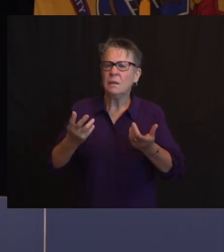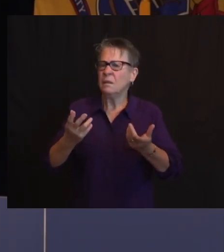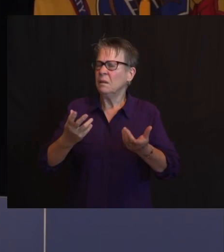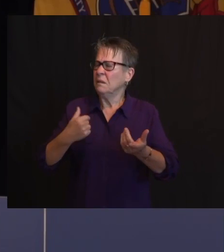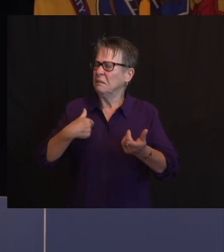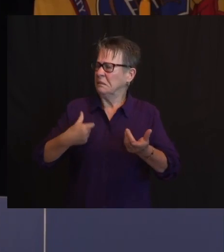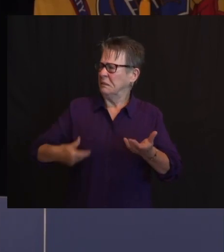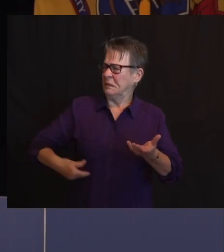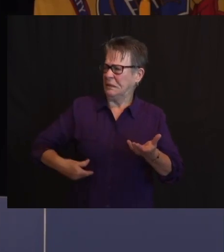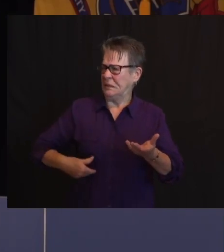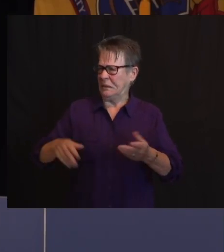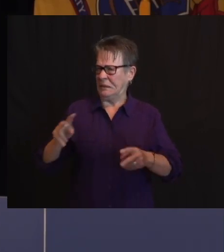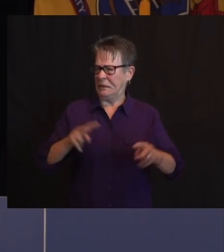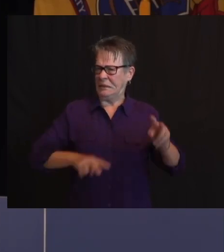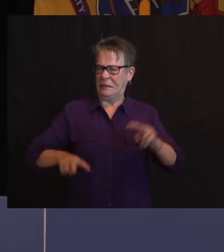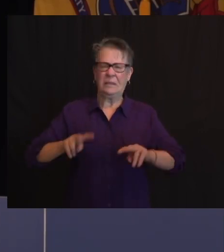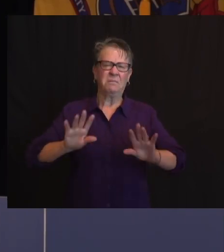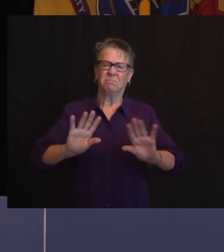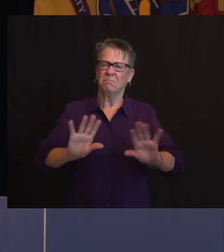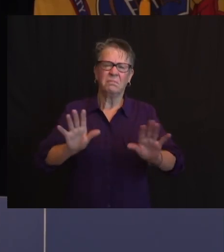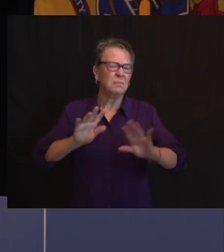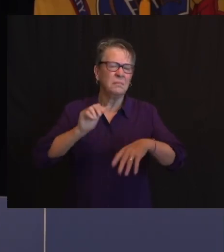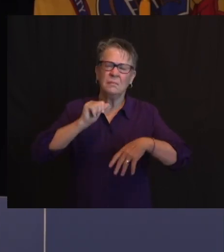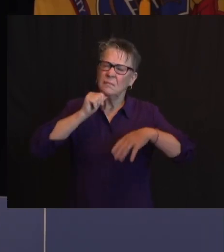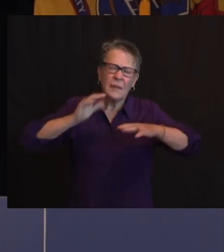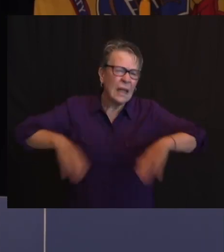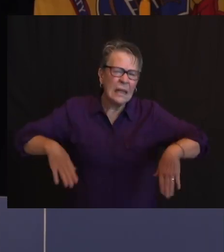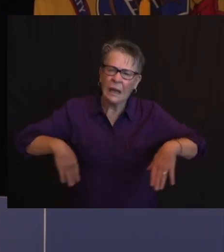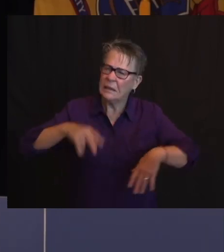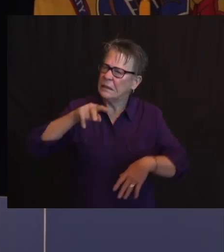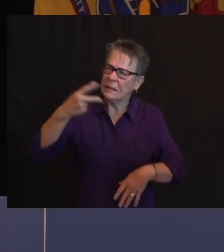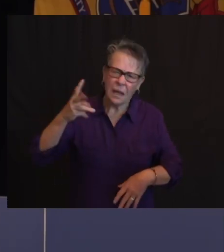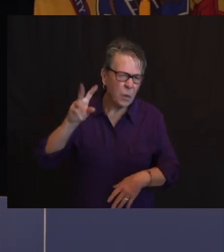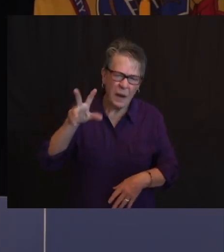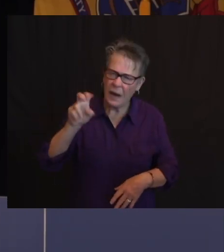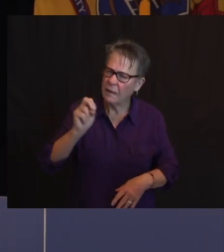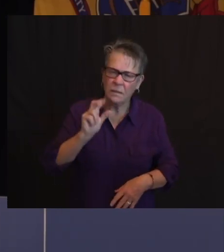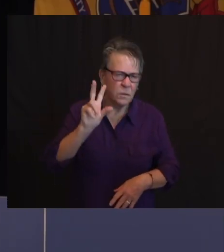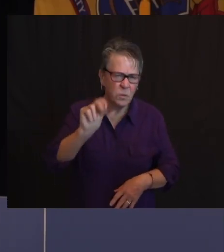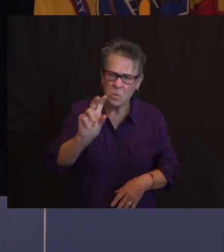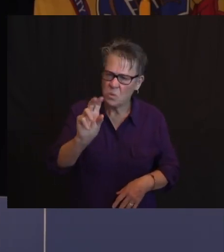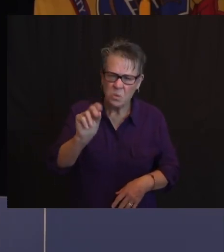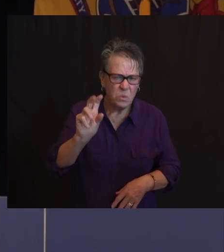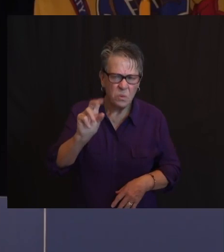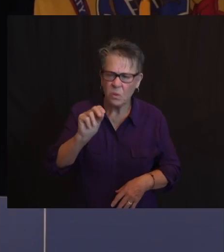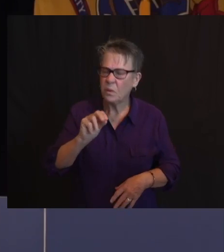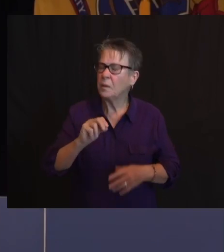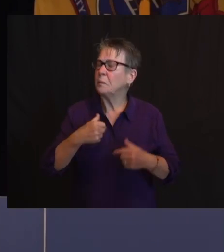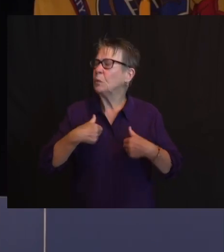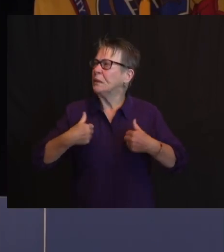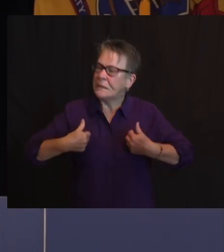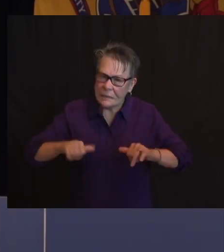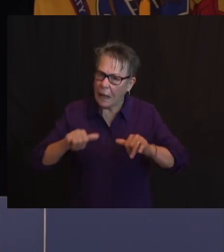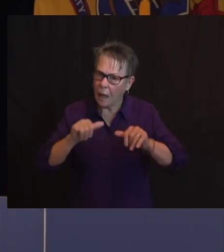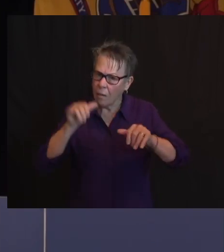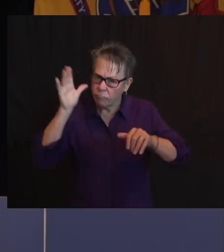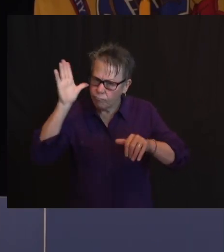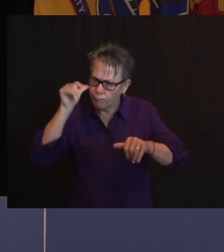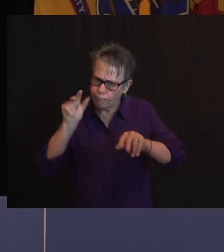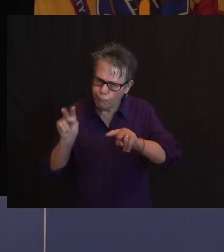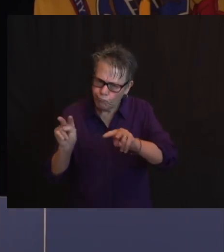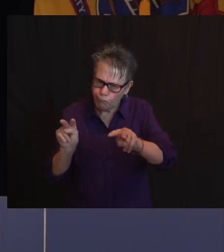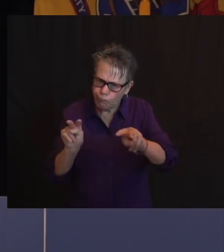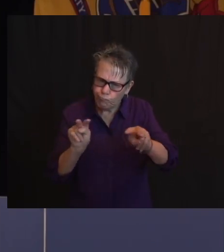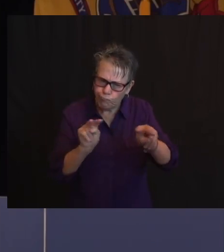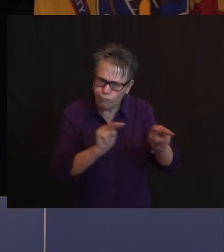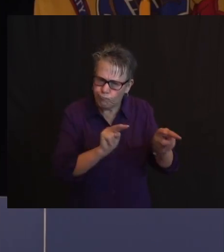might be suggesting that a wave is coming. And certainly any increase in numbers catches our attention and rightly increases our